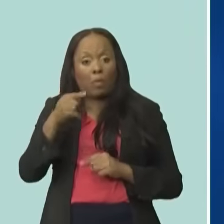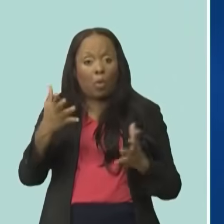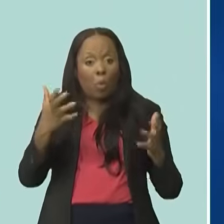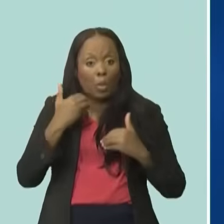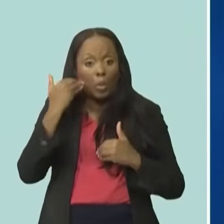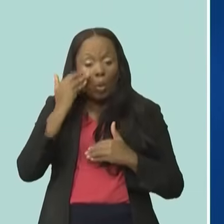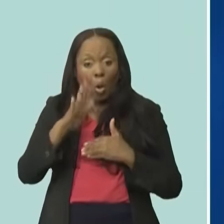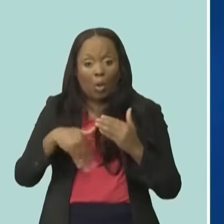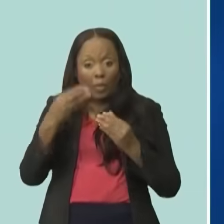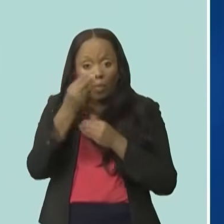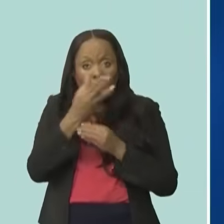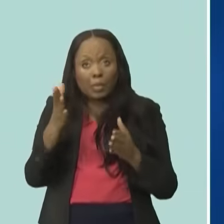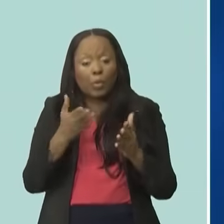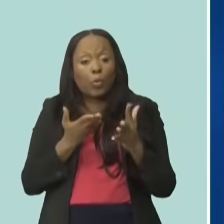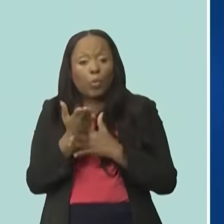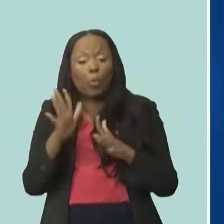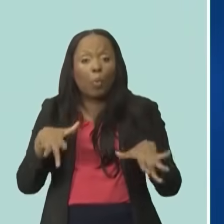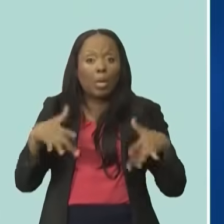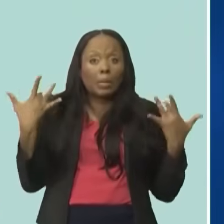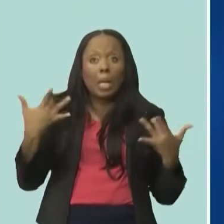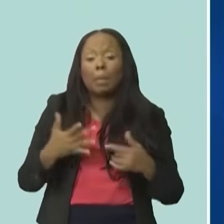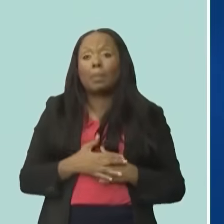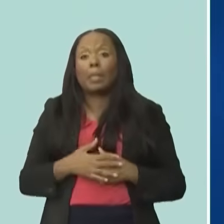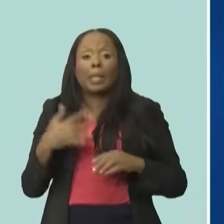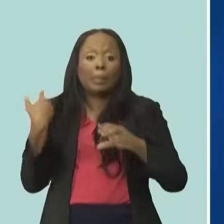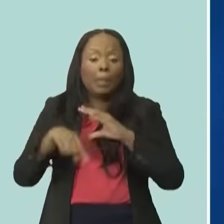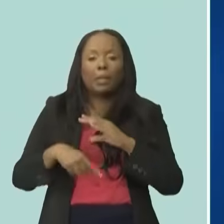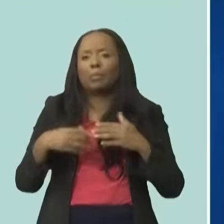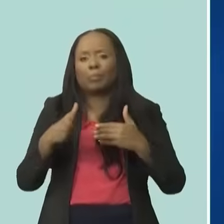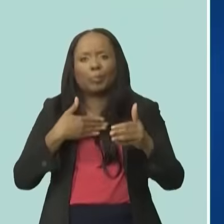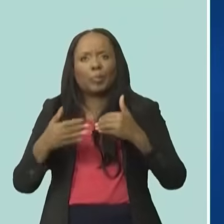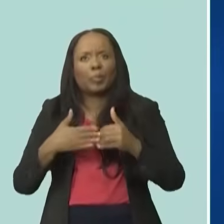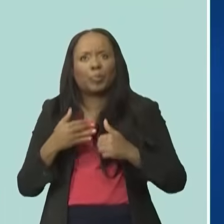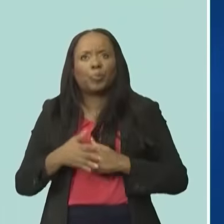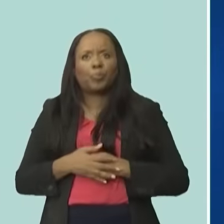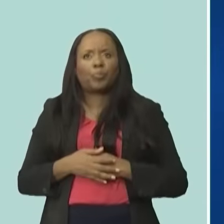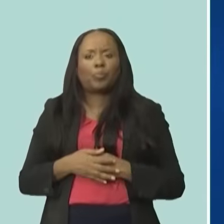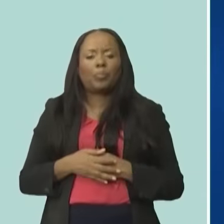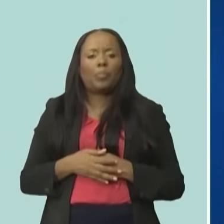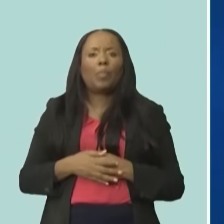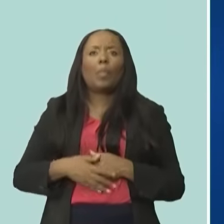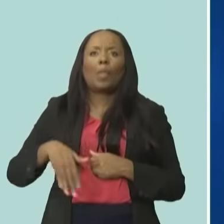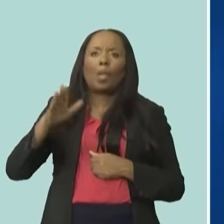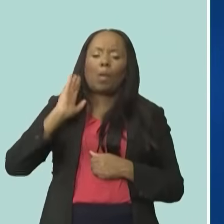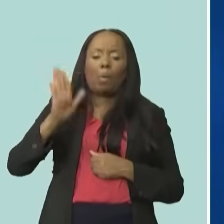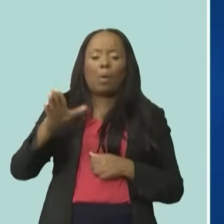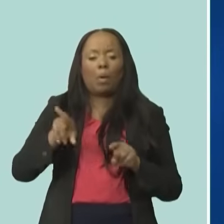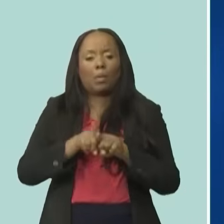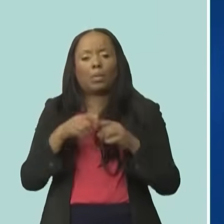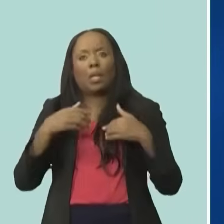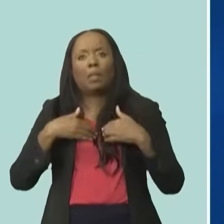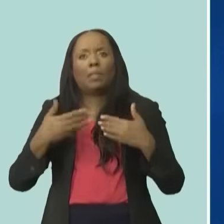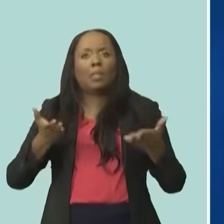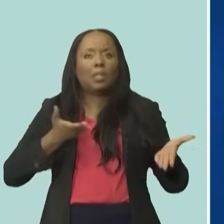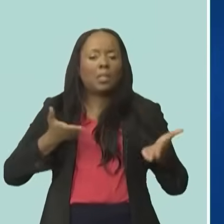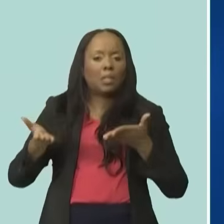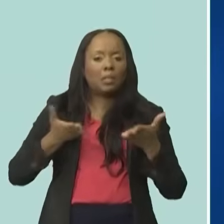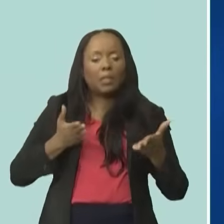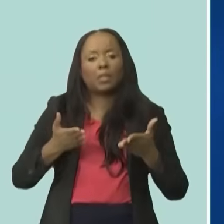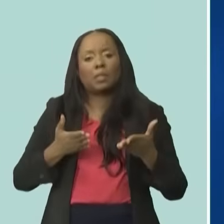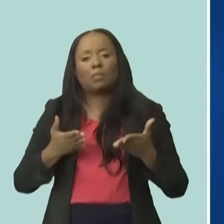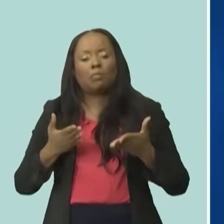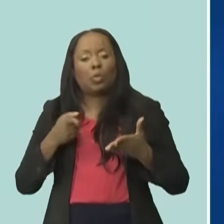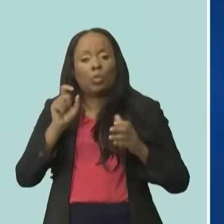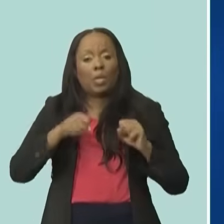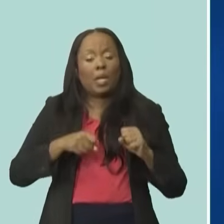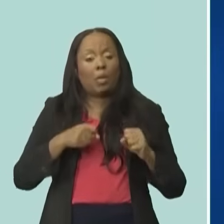much attention will be given to the turnaround time for smaller jobs, which will be bolstered by a while-you-wait service with social amenities. If your